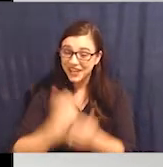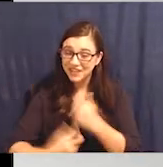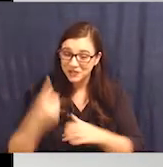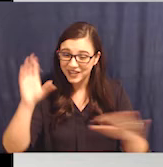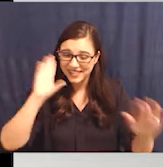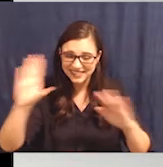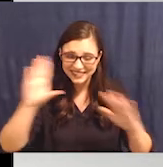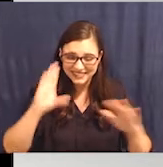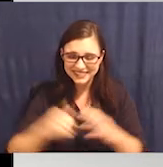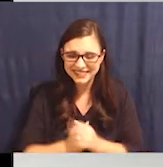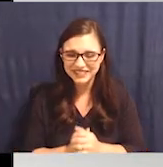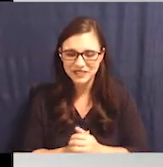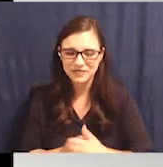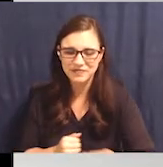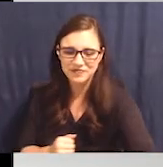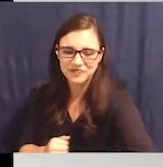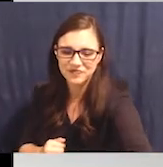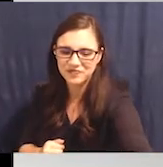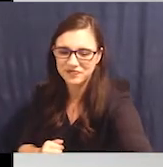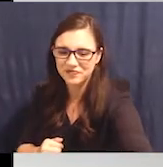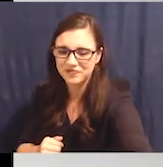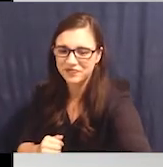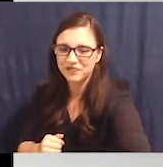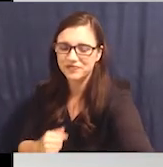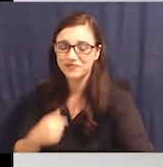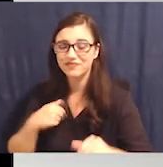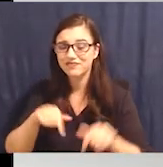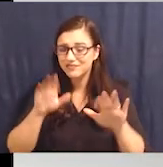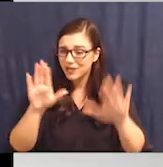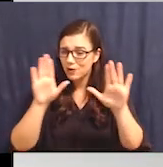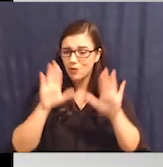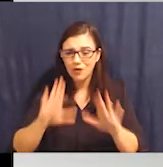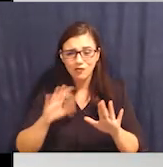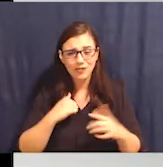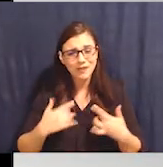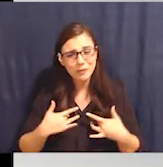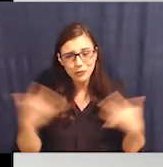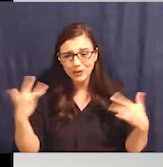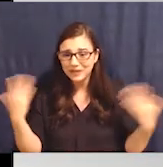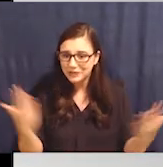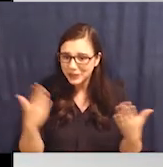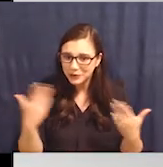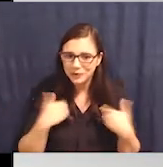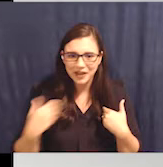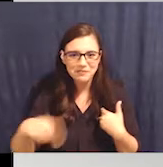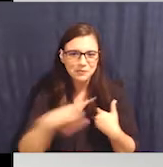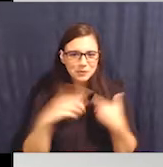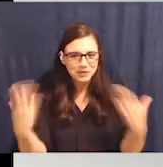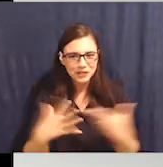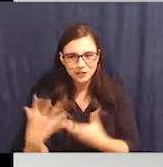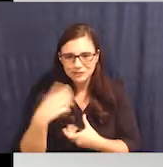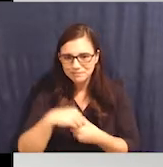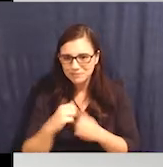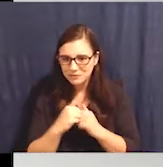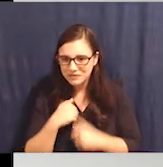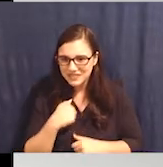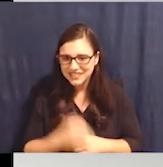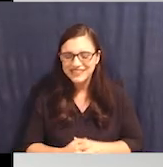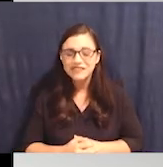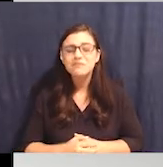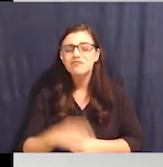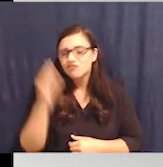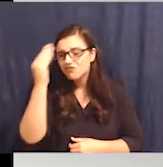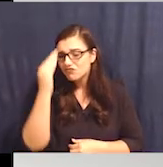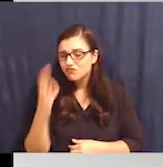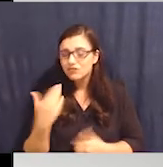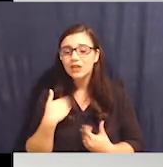Good morning, everyone. This is wild and wonderful. I'm so thrilled to be here and to have you here. Just